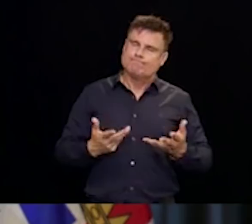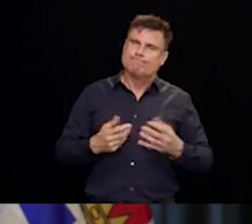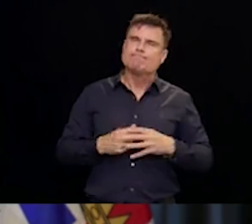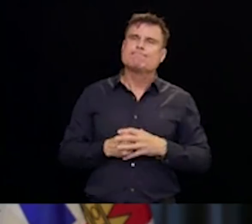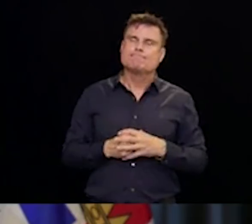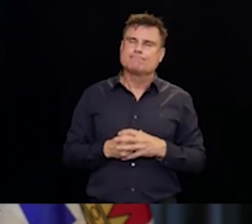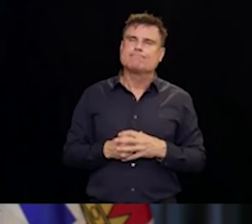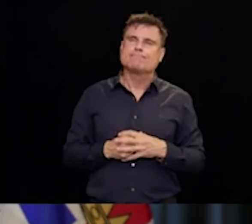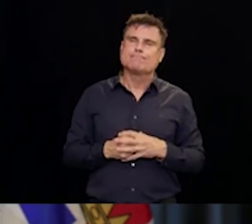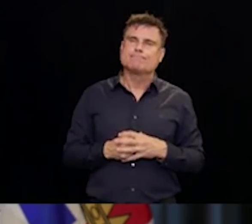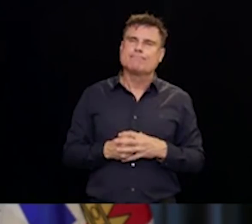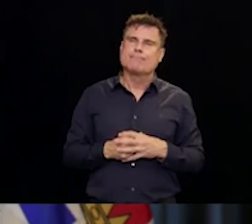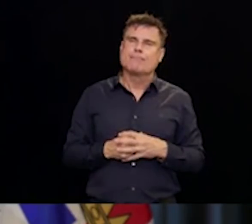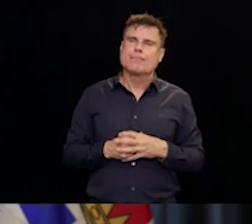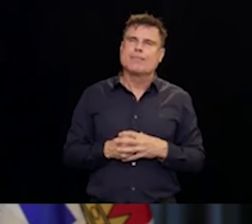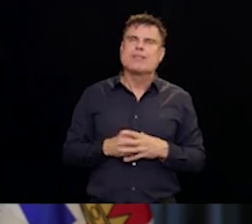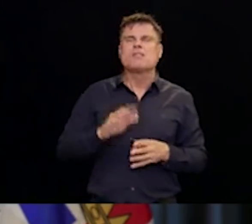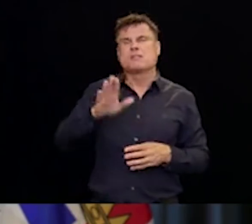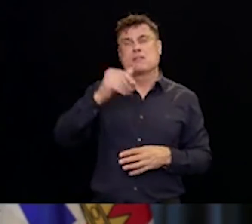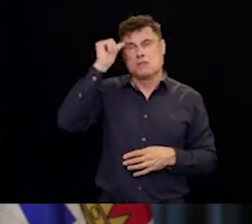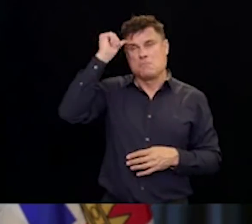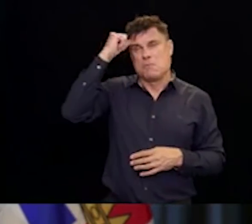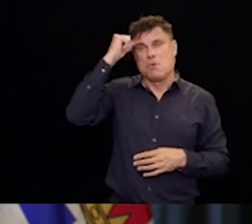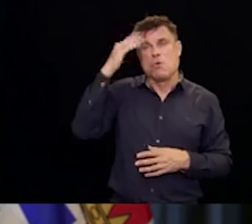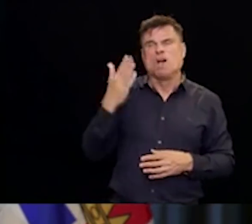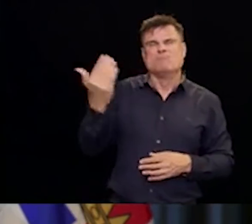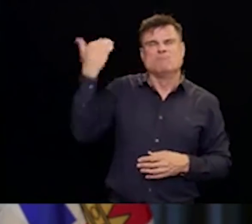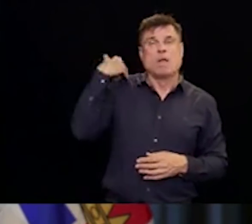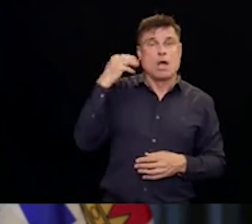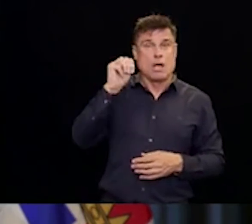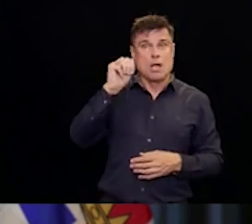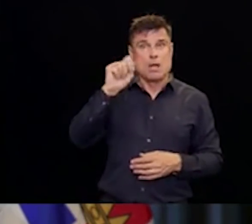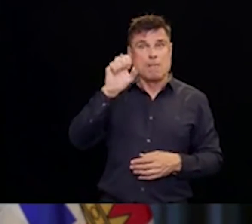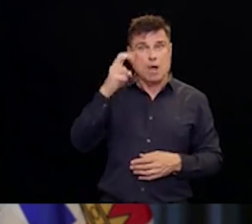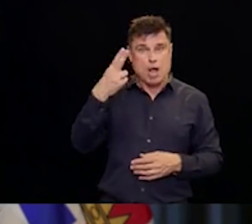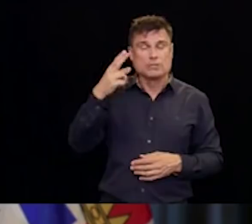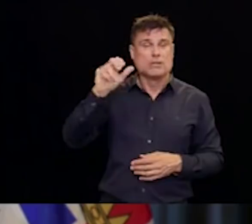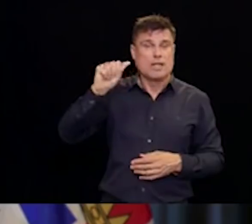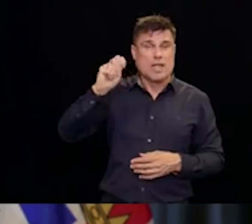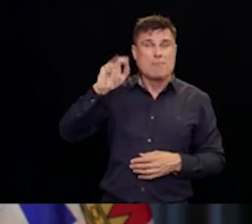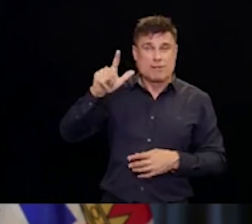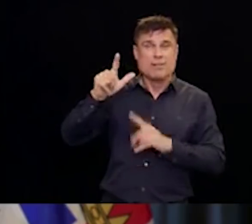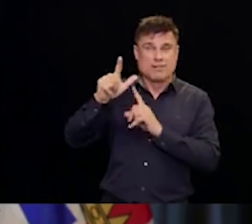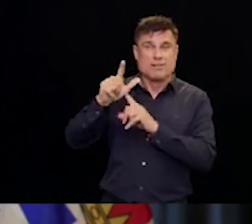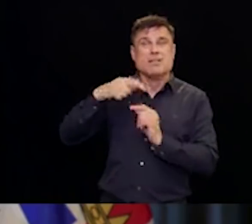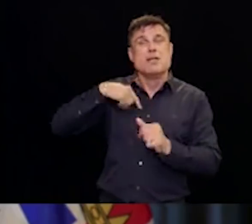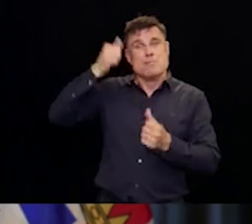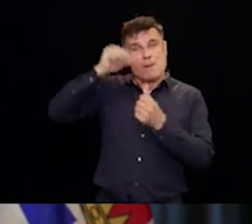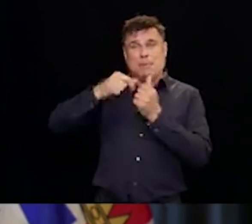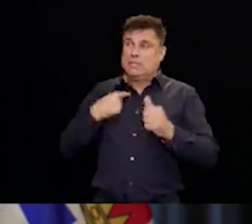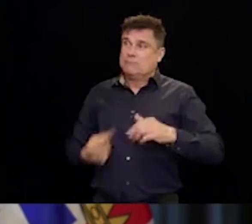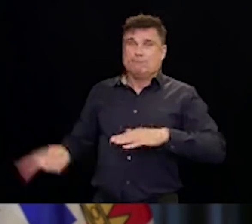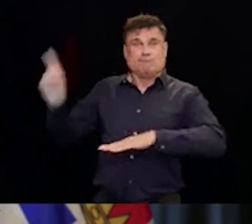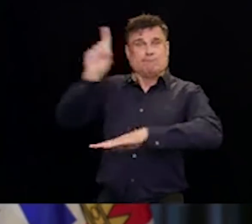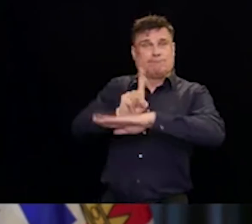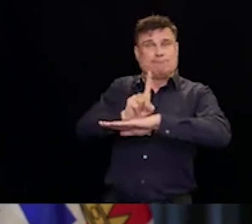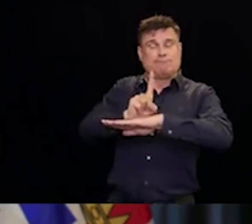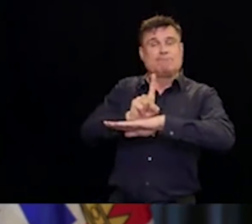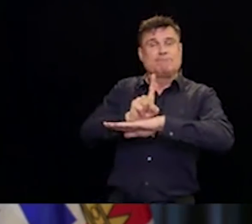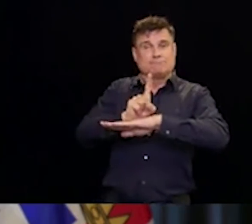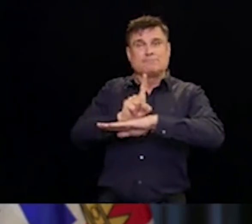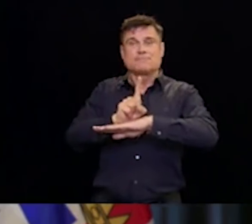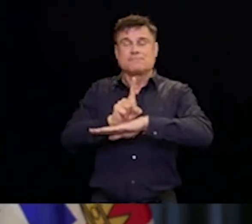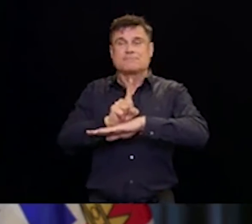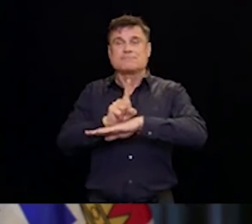very vividly in March and into April being at this podium and having appeals from